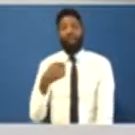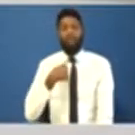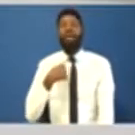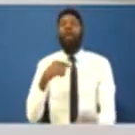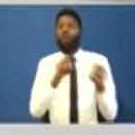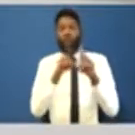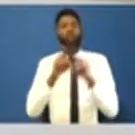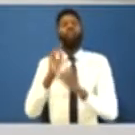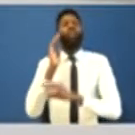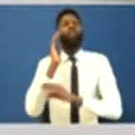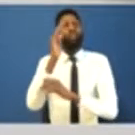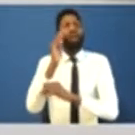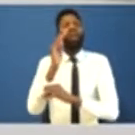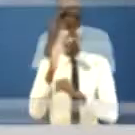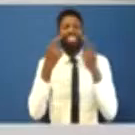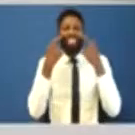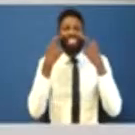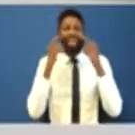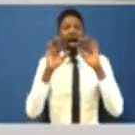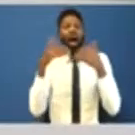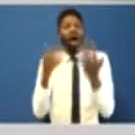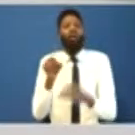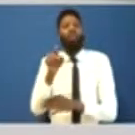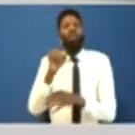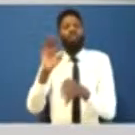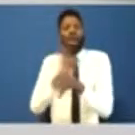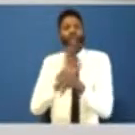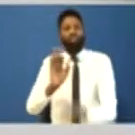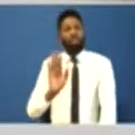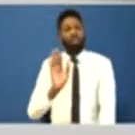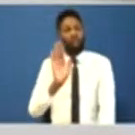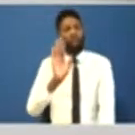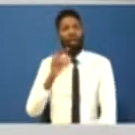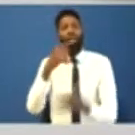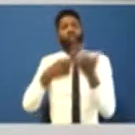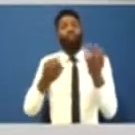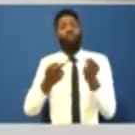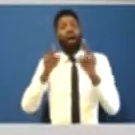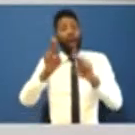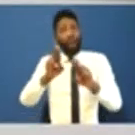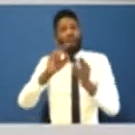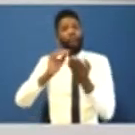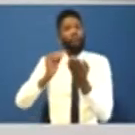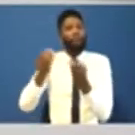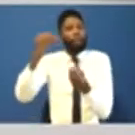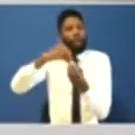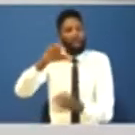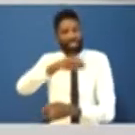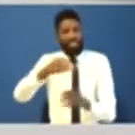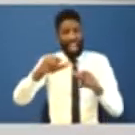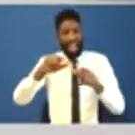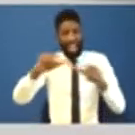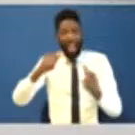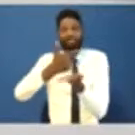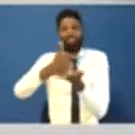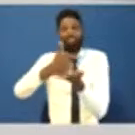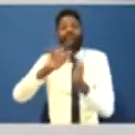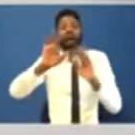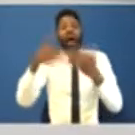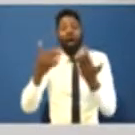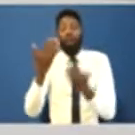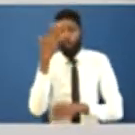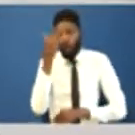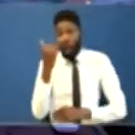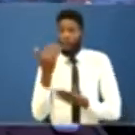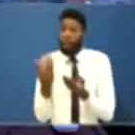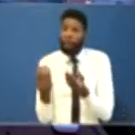look at the functions of what is happening especially with the land in leasing of